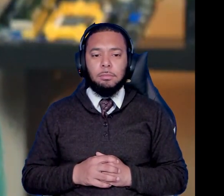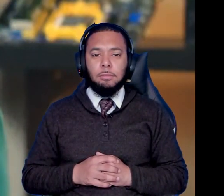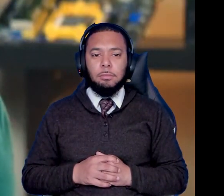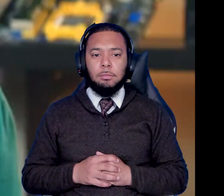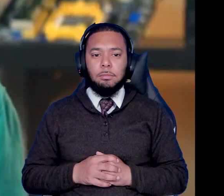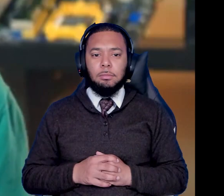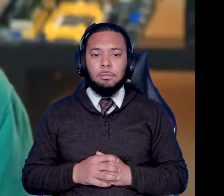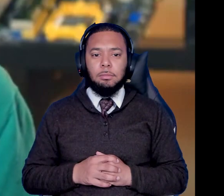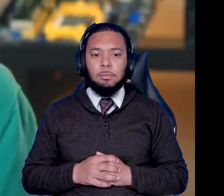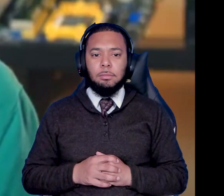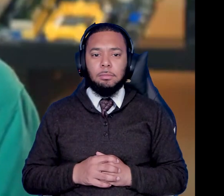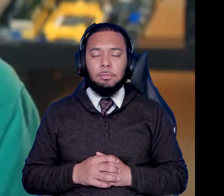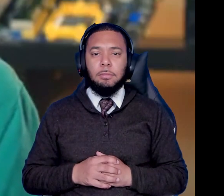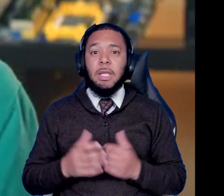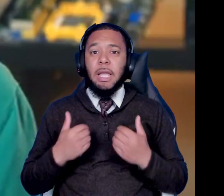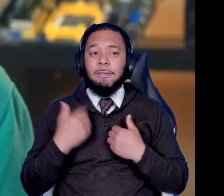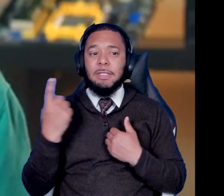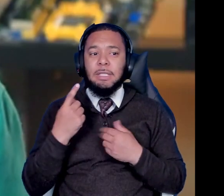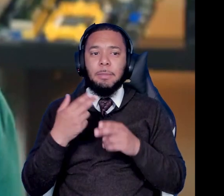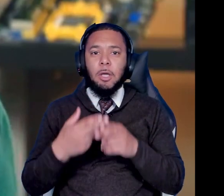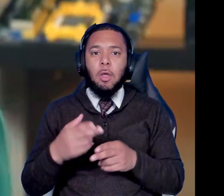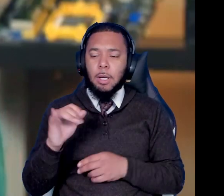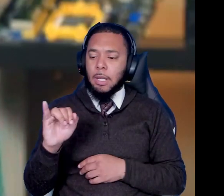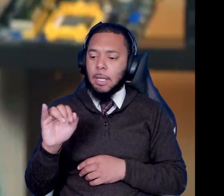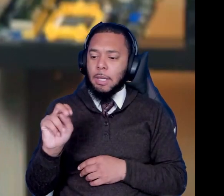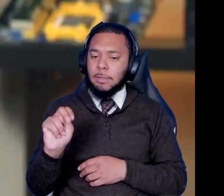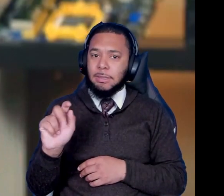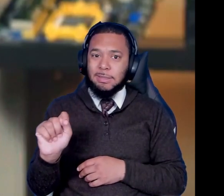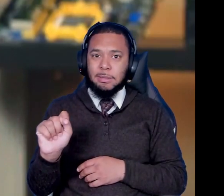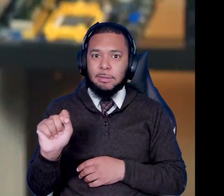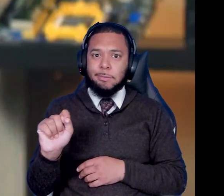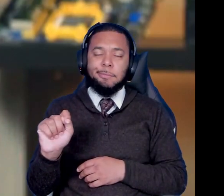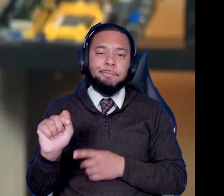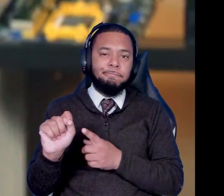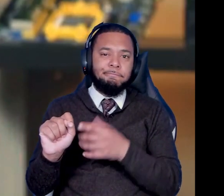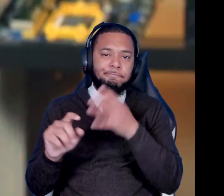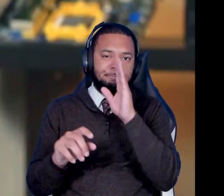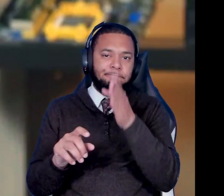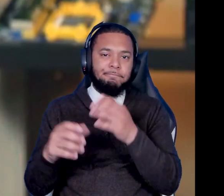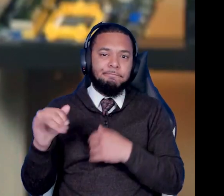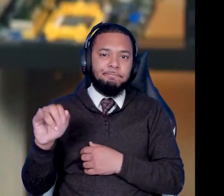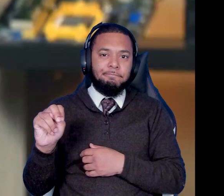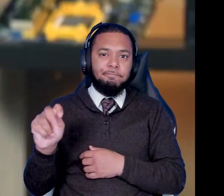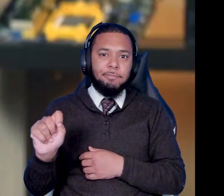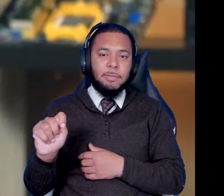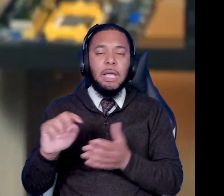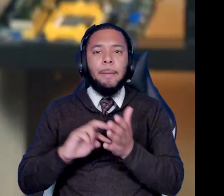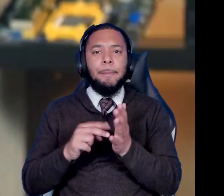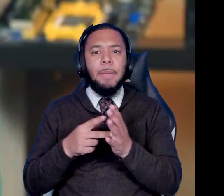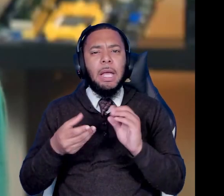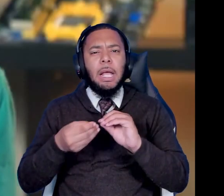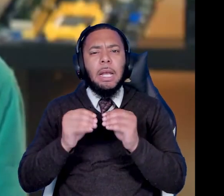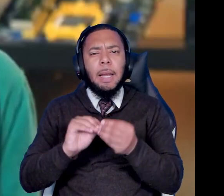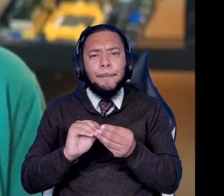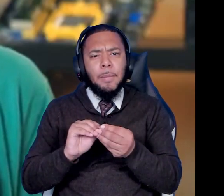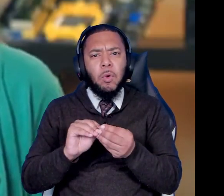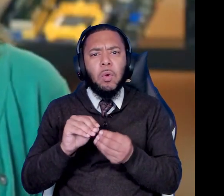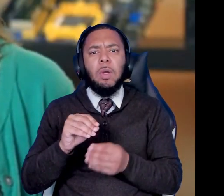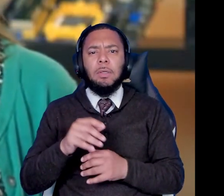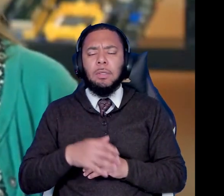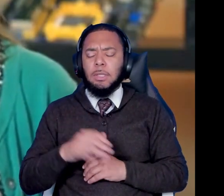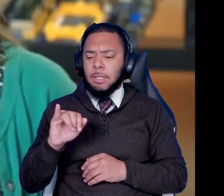So there's something called an int, which is you intend for an integer to be stored in that